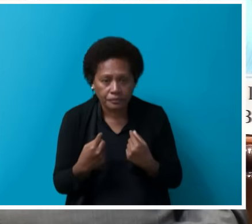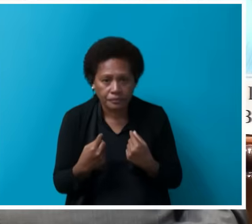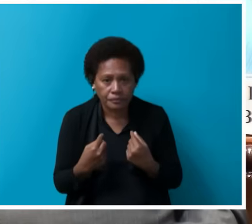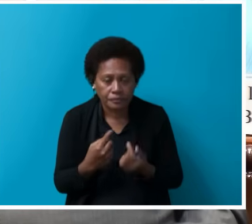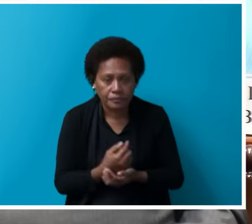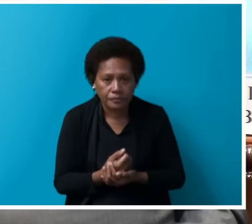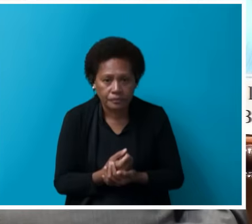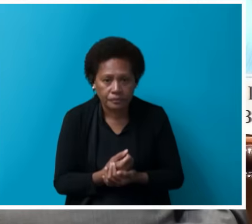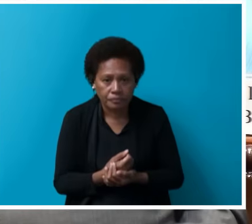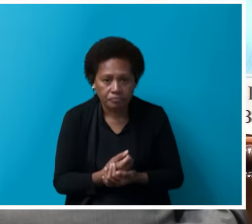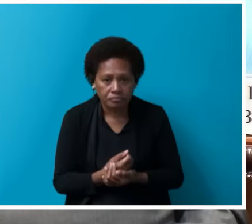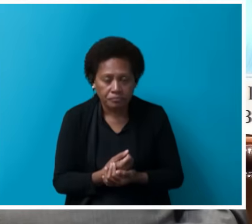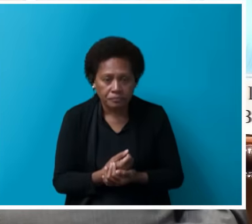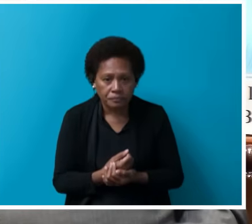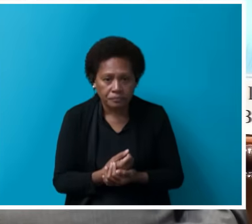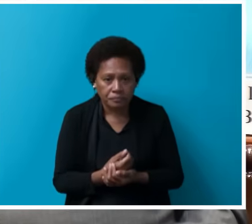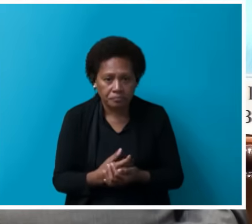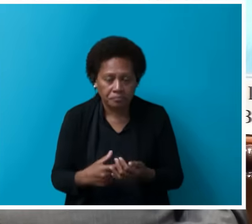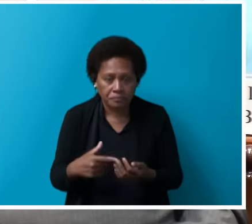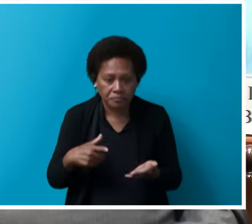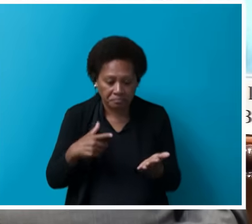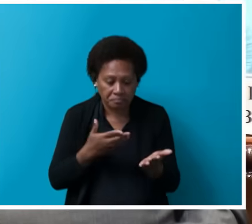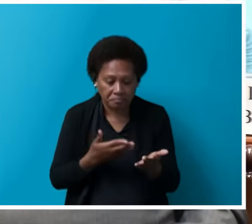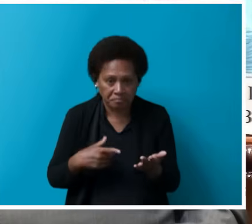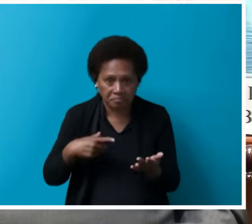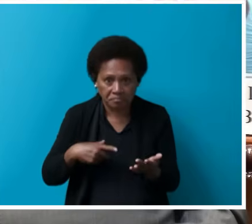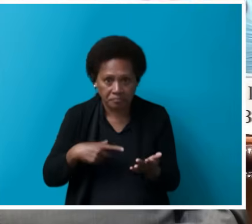and that is why we are saying that this budget,